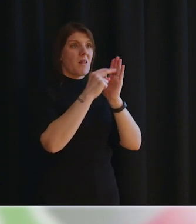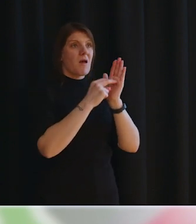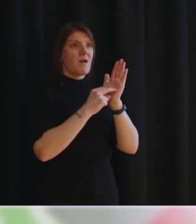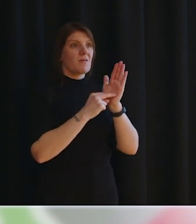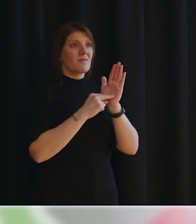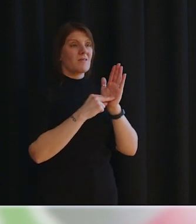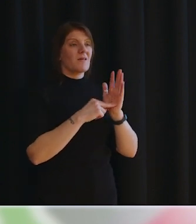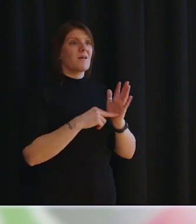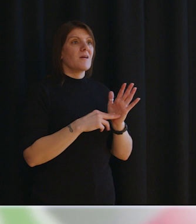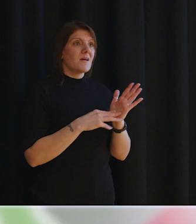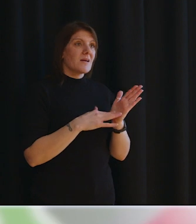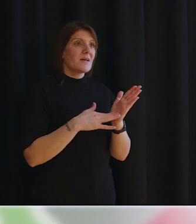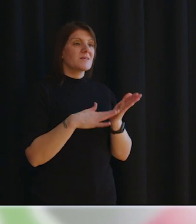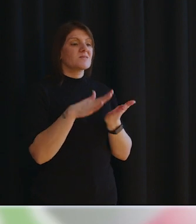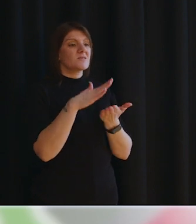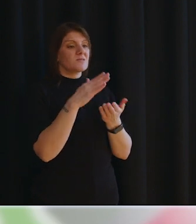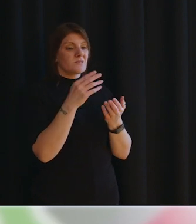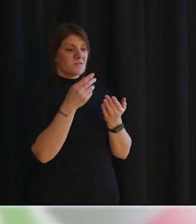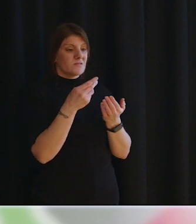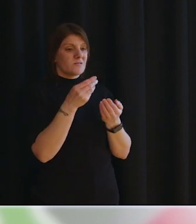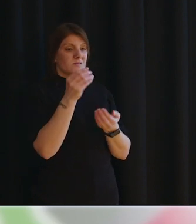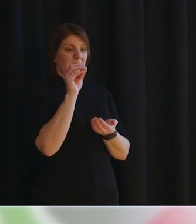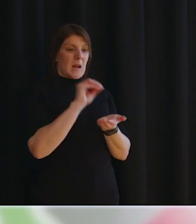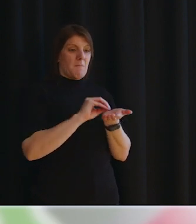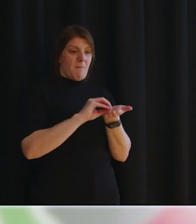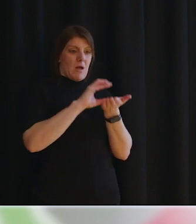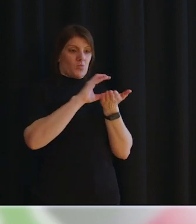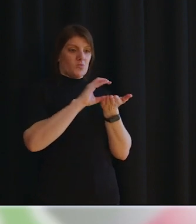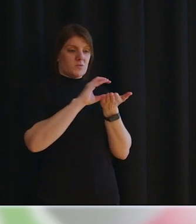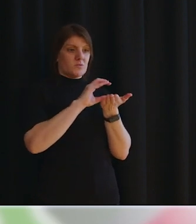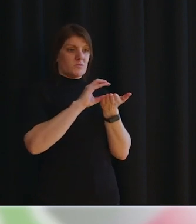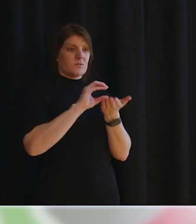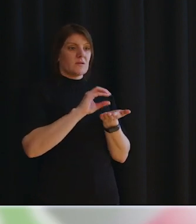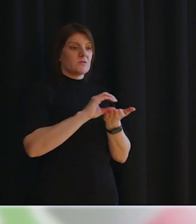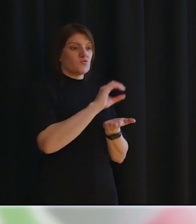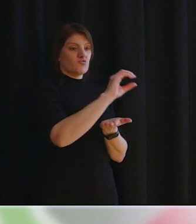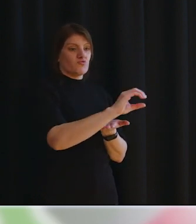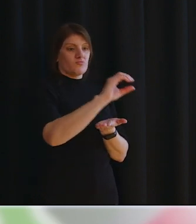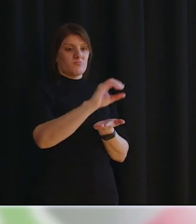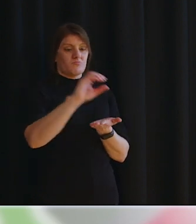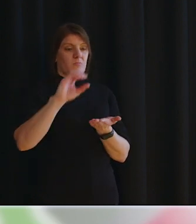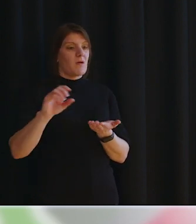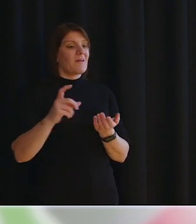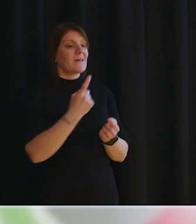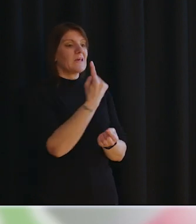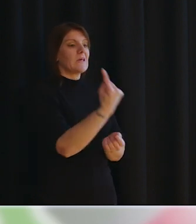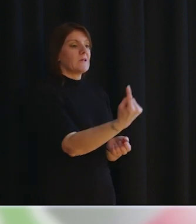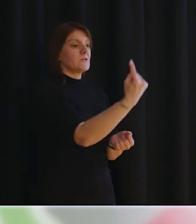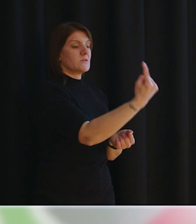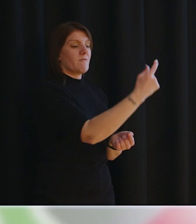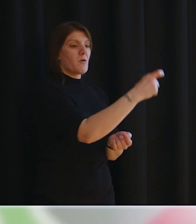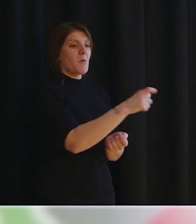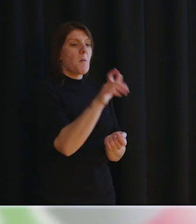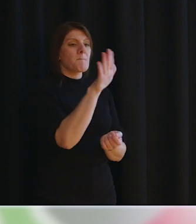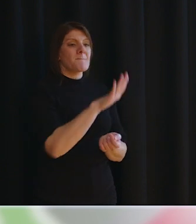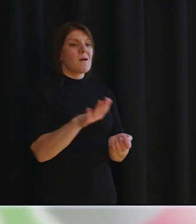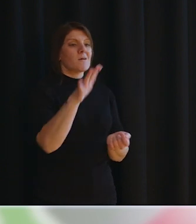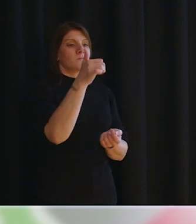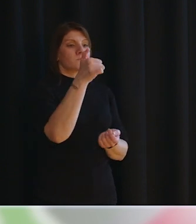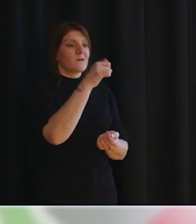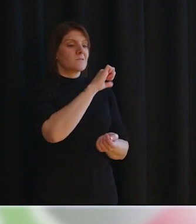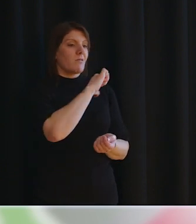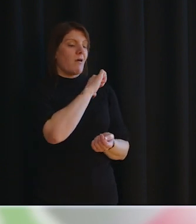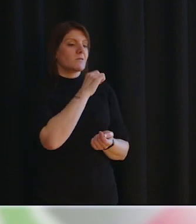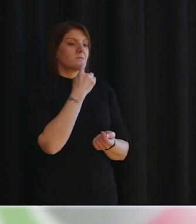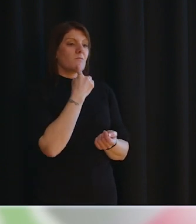nominal amount that is attributed to each individual pupil, which is around £6,000. And that's for